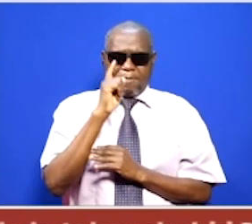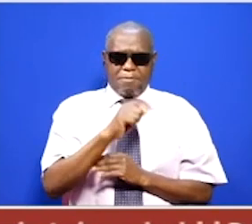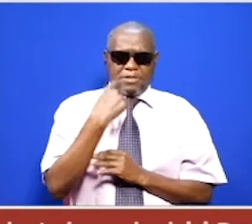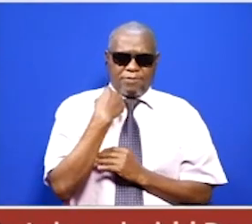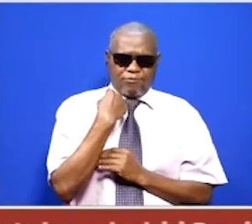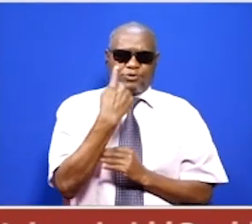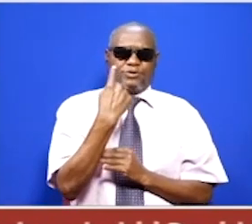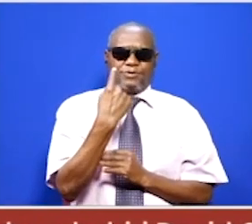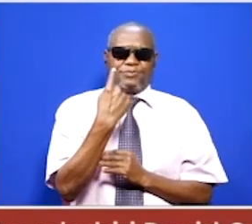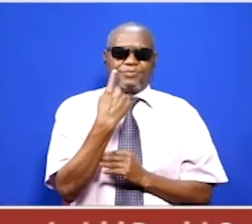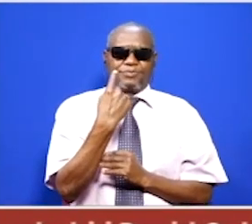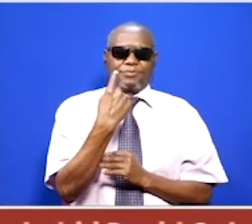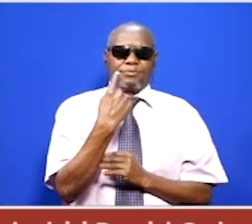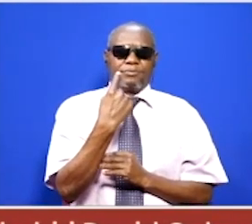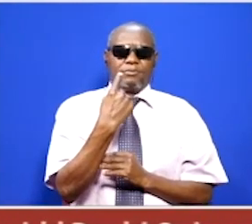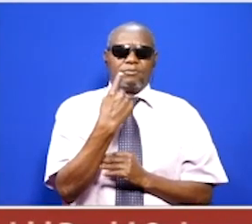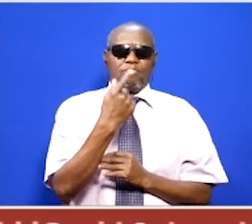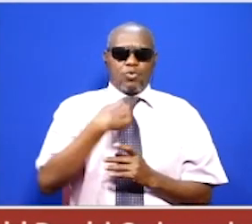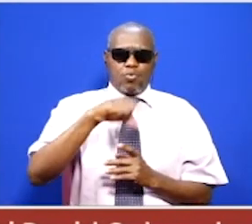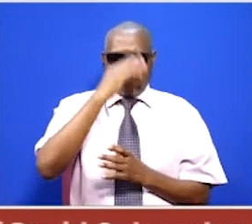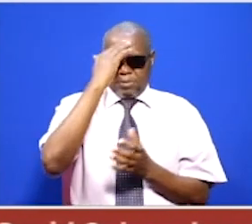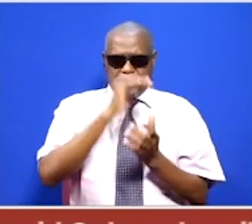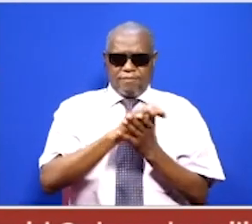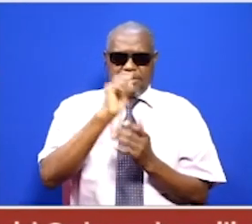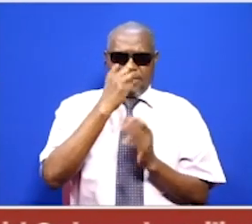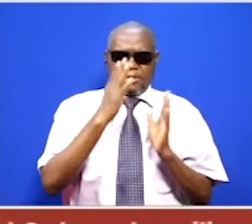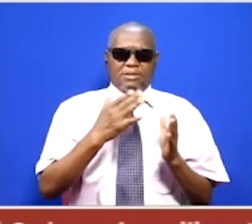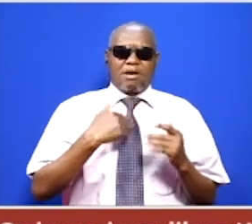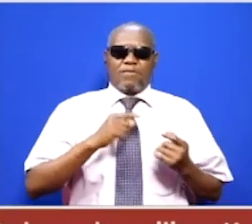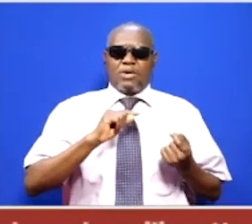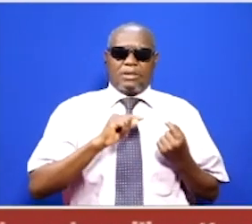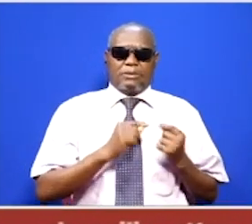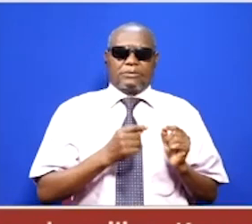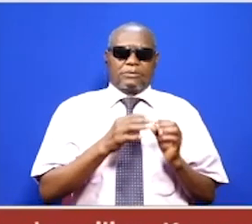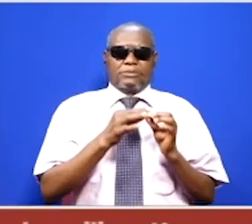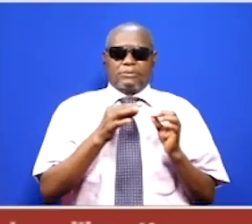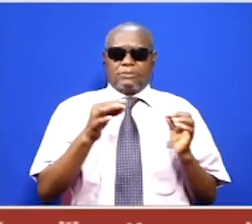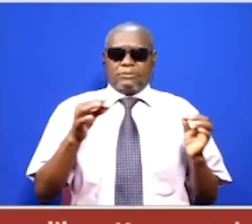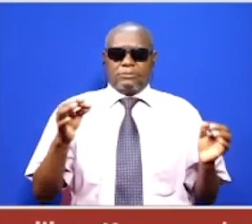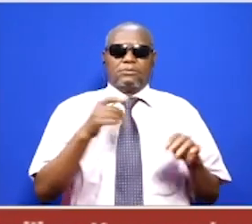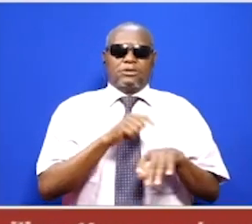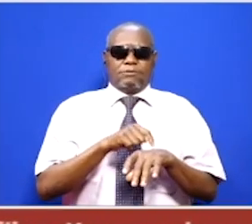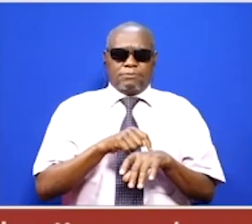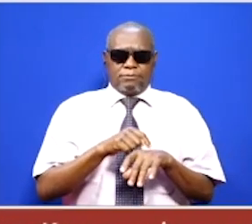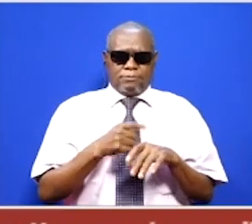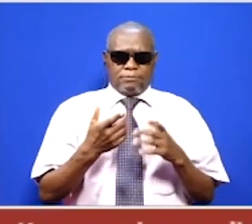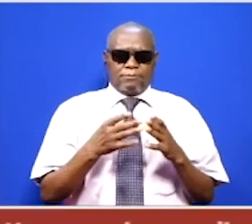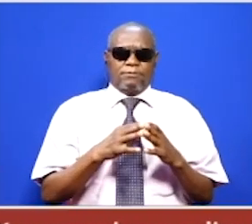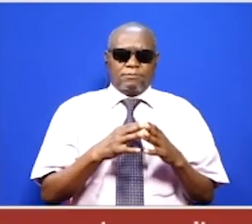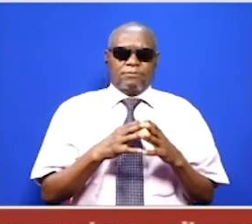first. We believe that Kenyans have been hurting for a prolonged period of time.